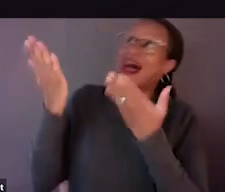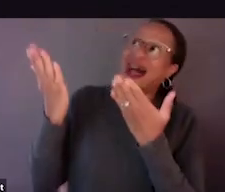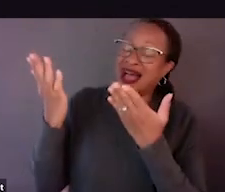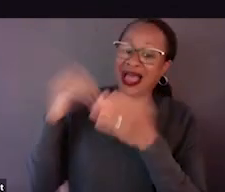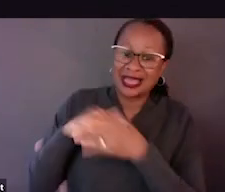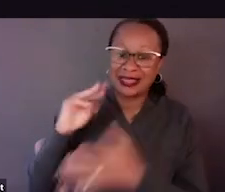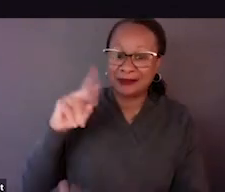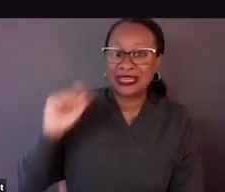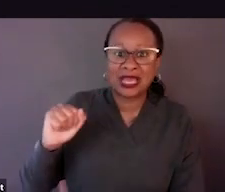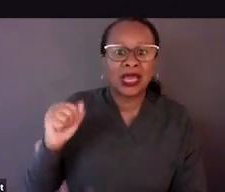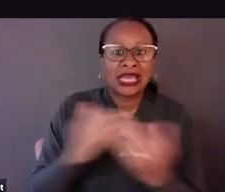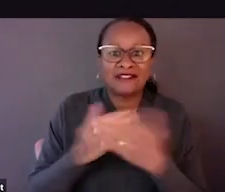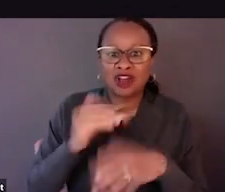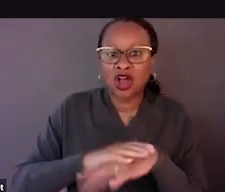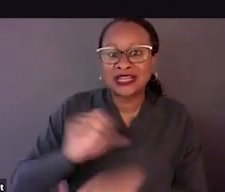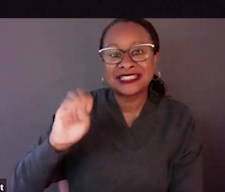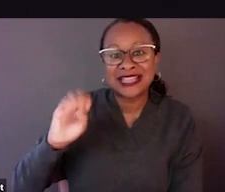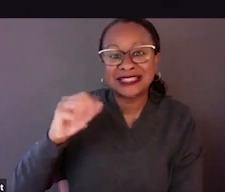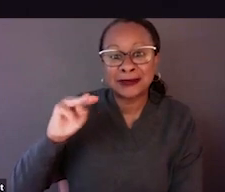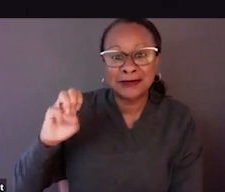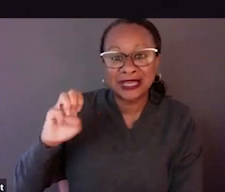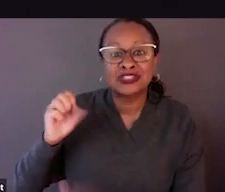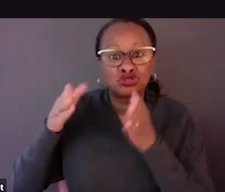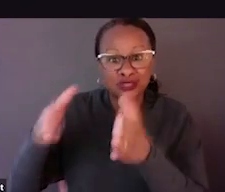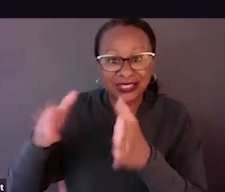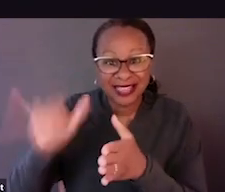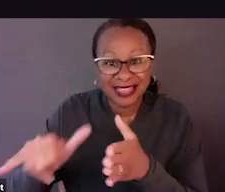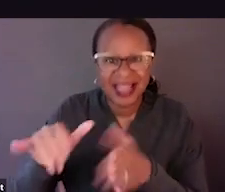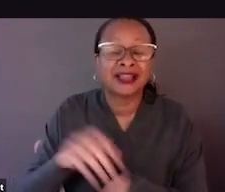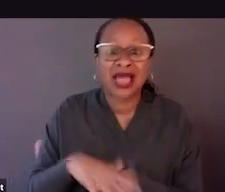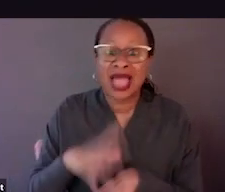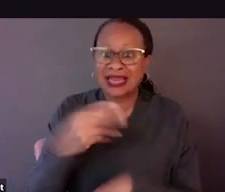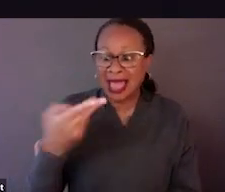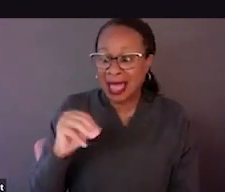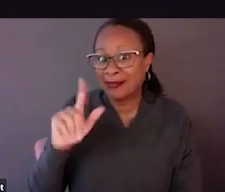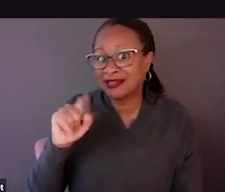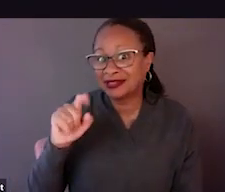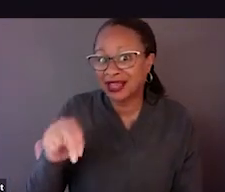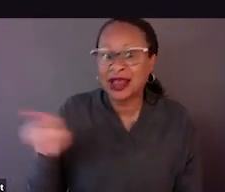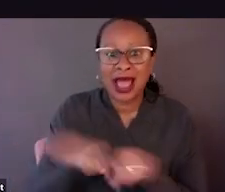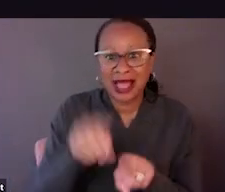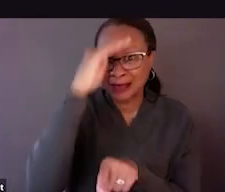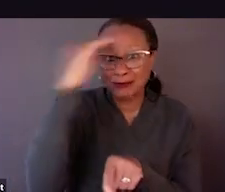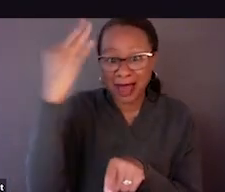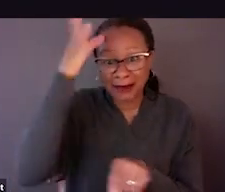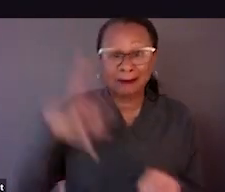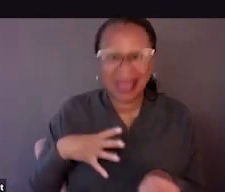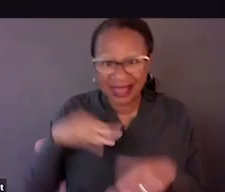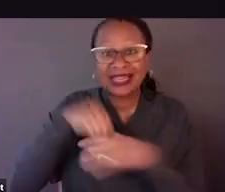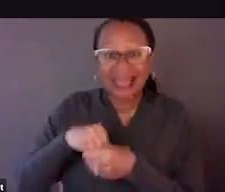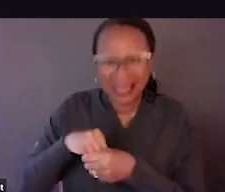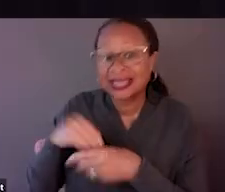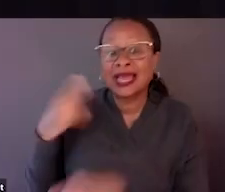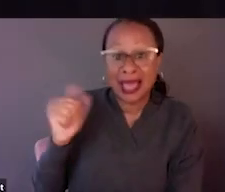on Sesame Street. You showed the little clip of him being revered on Sesame Street and in Hamilton, and as a Black man in Hamilton. I was like, oh Lord, there's